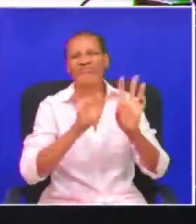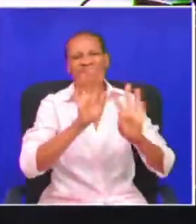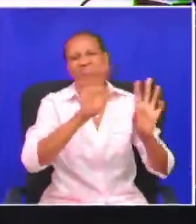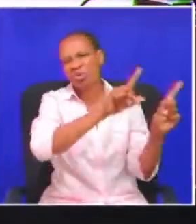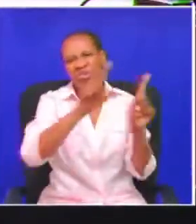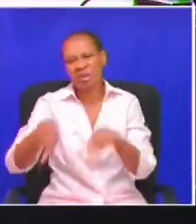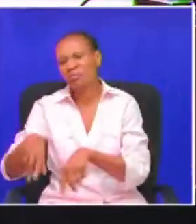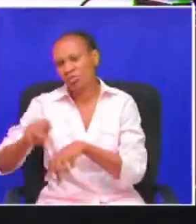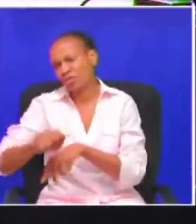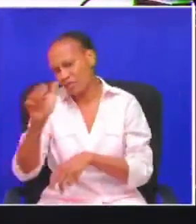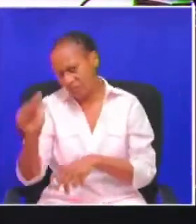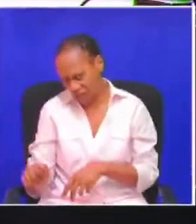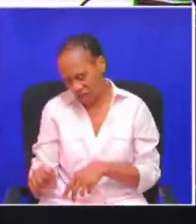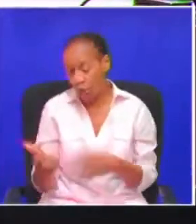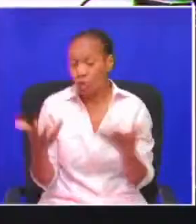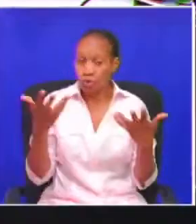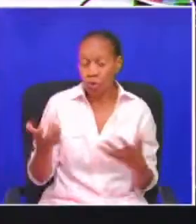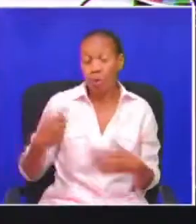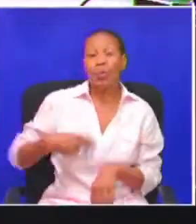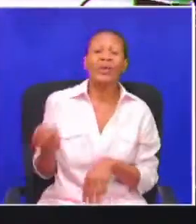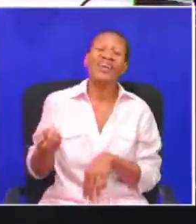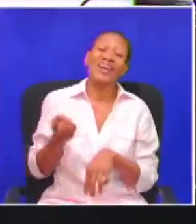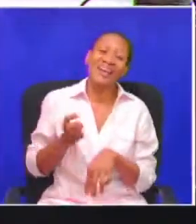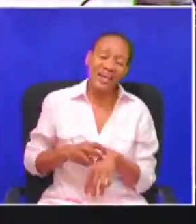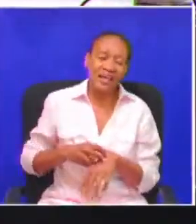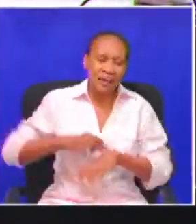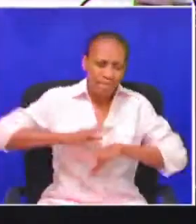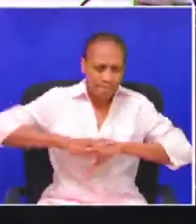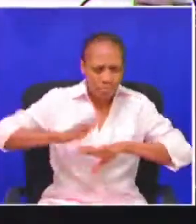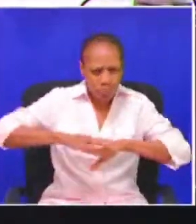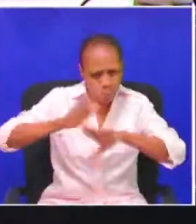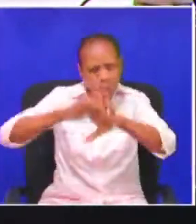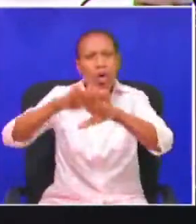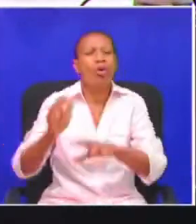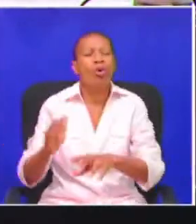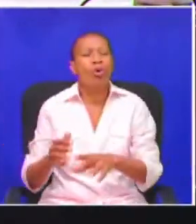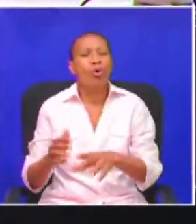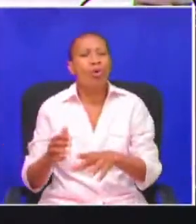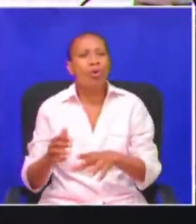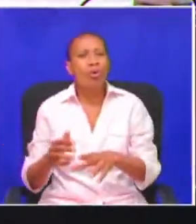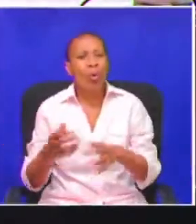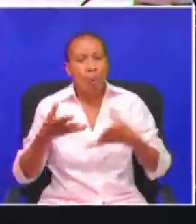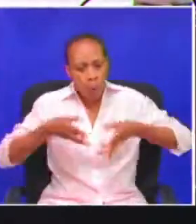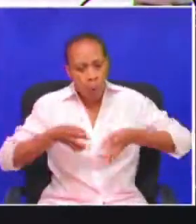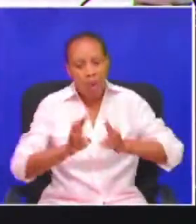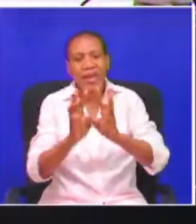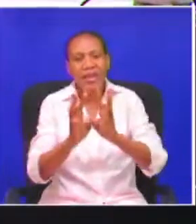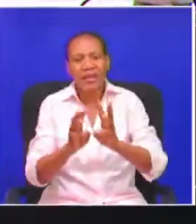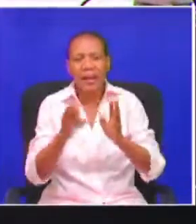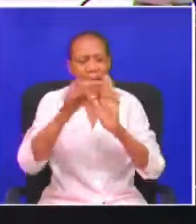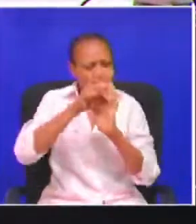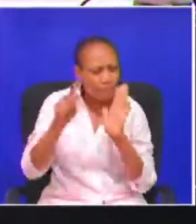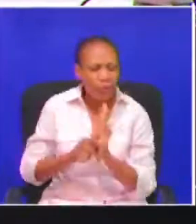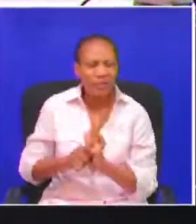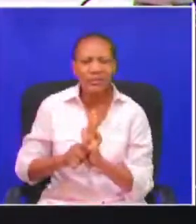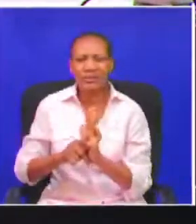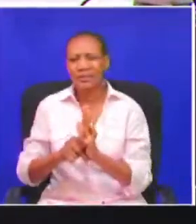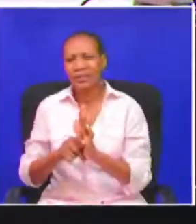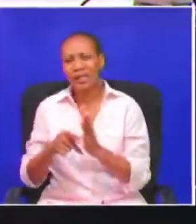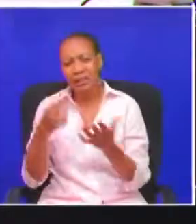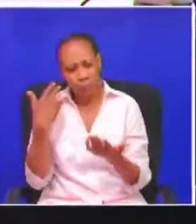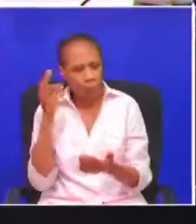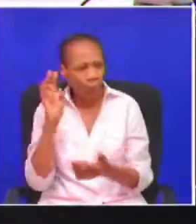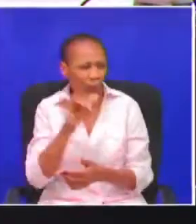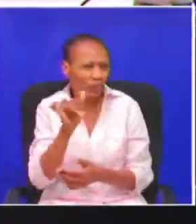we need to have a much more comprehensive approach and policy that will